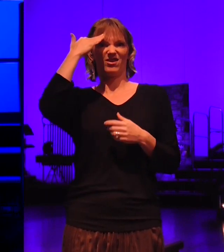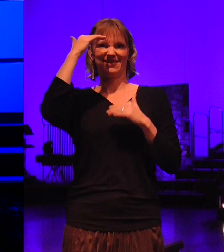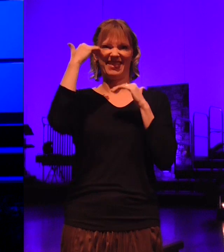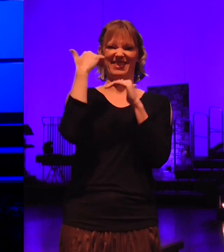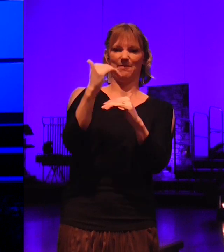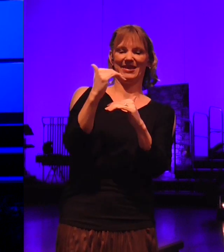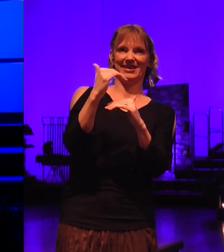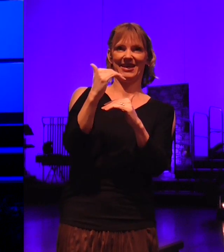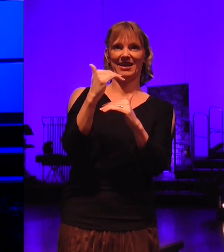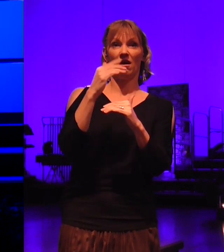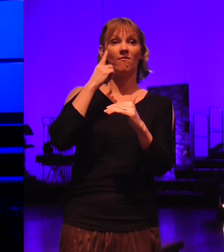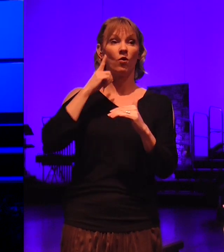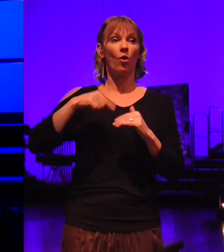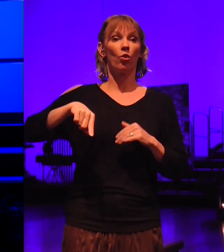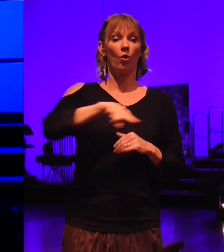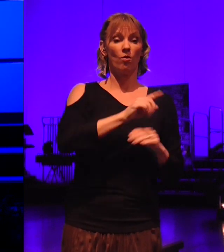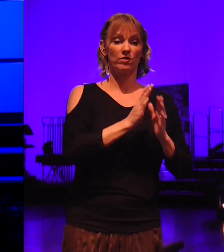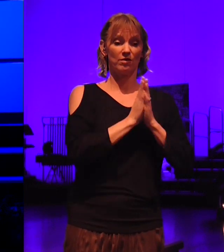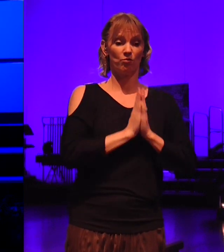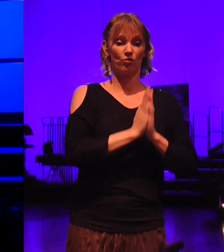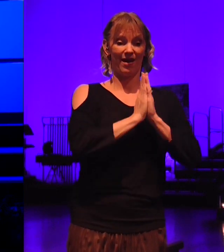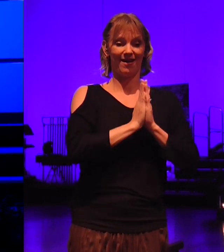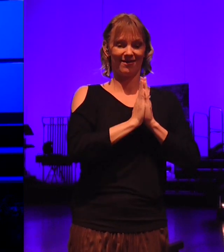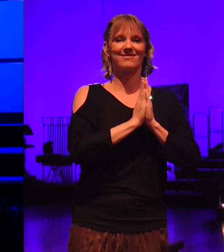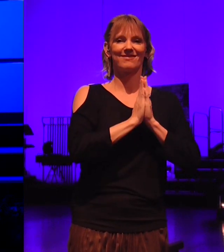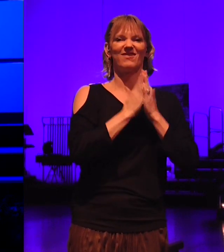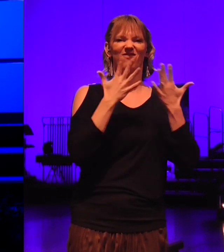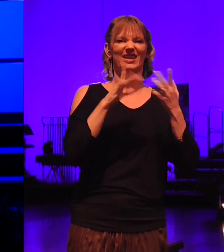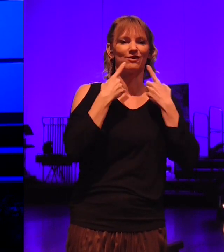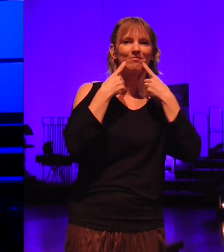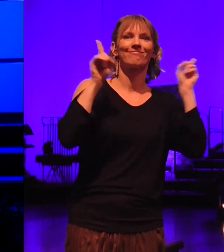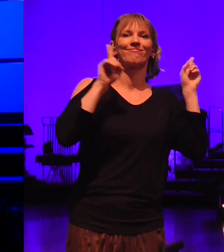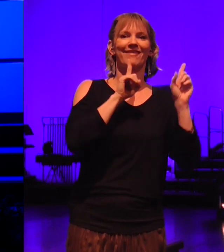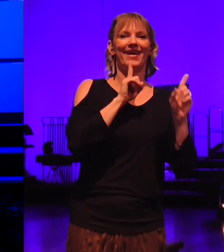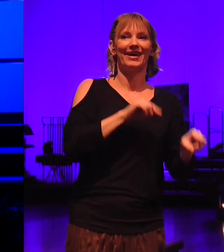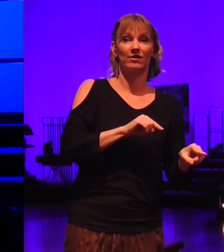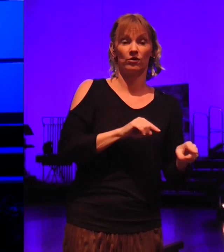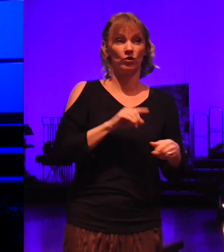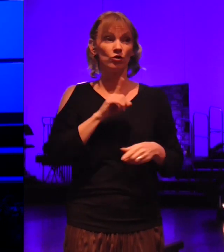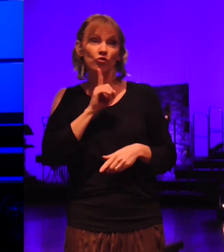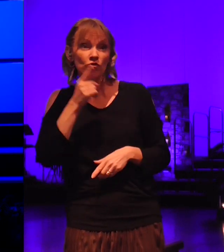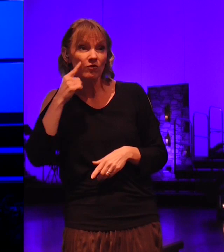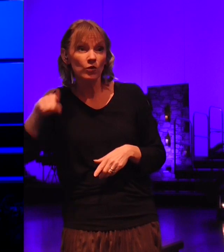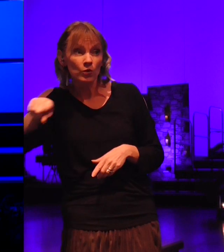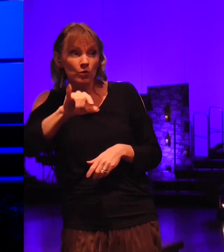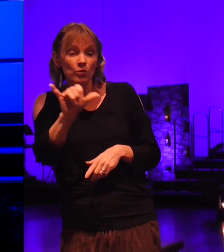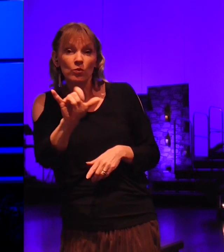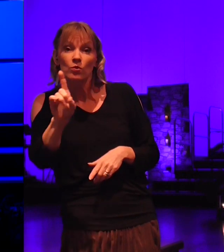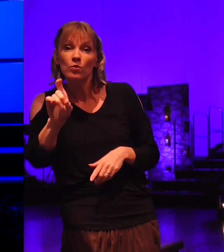those prayers. Is that true for you as well?